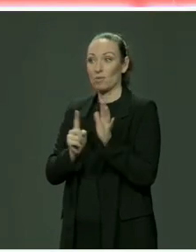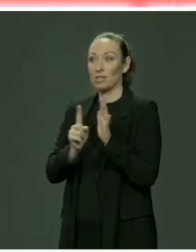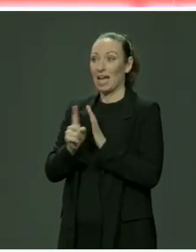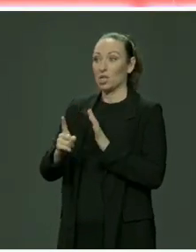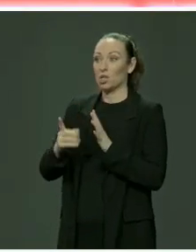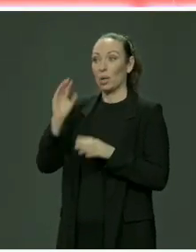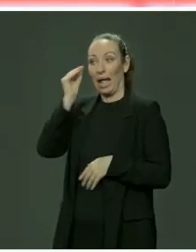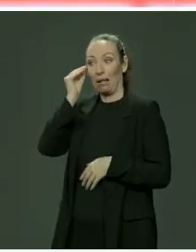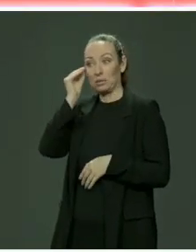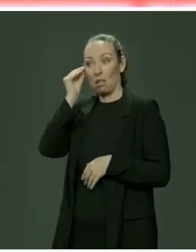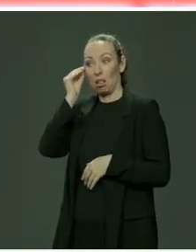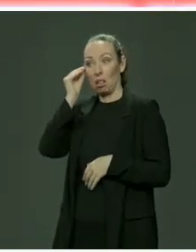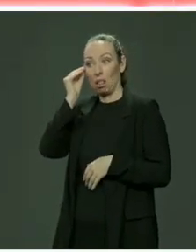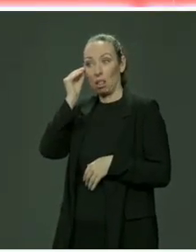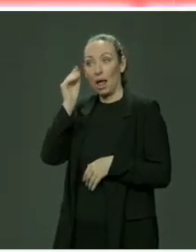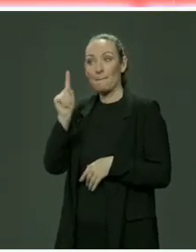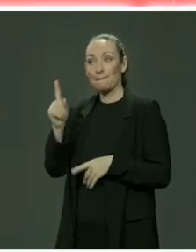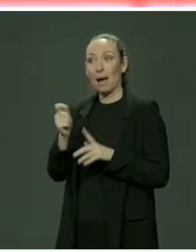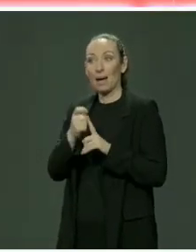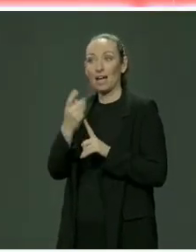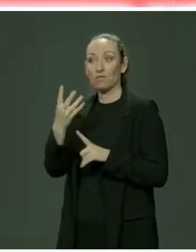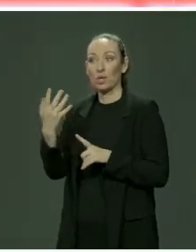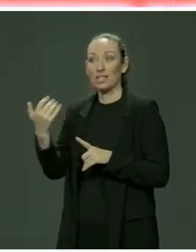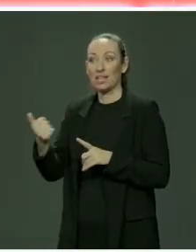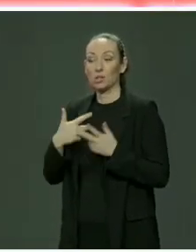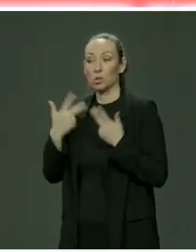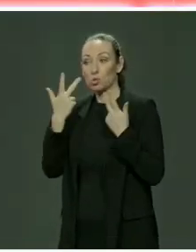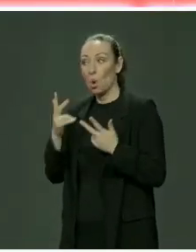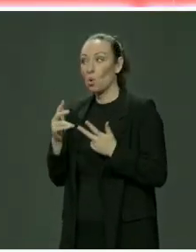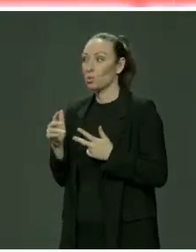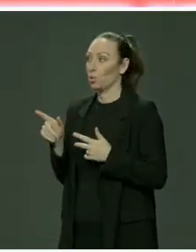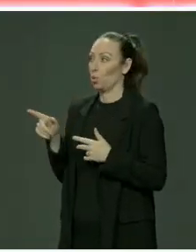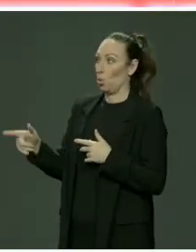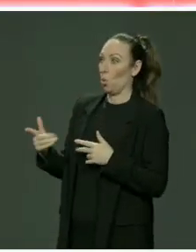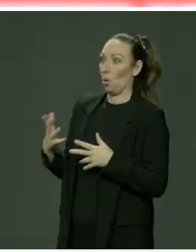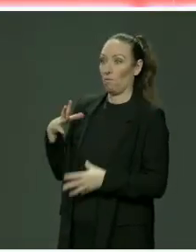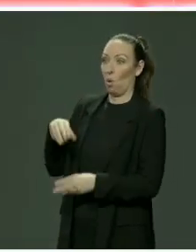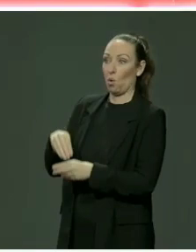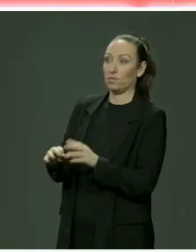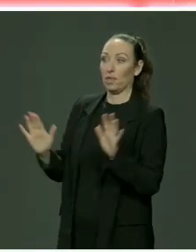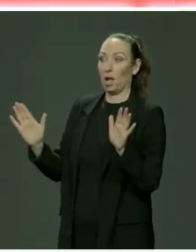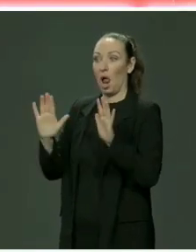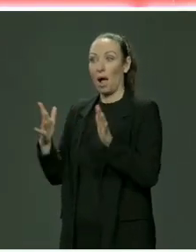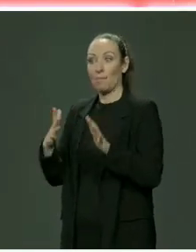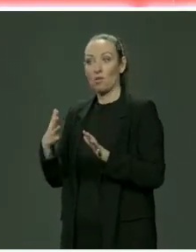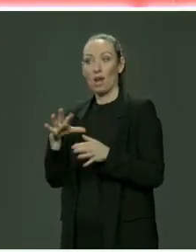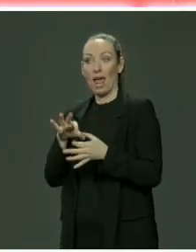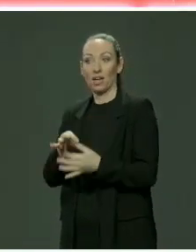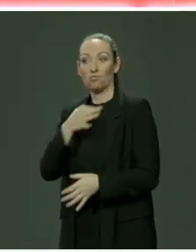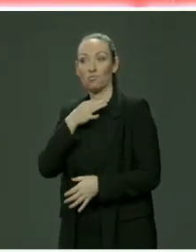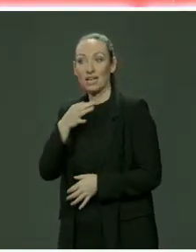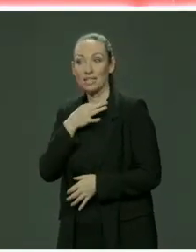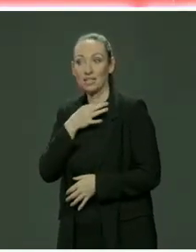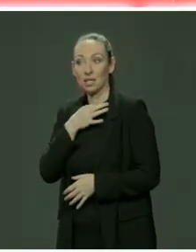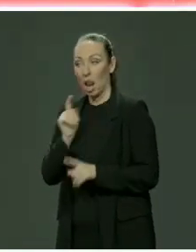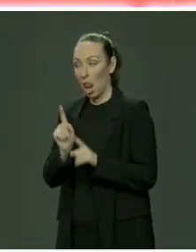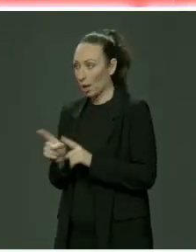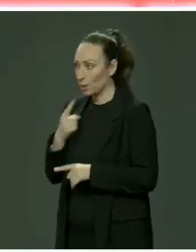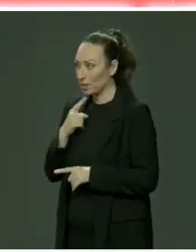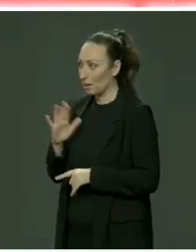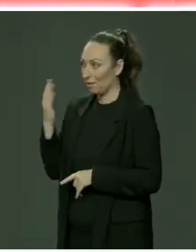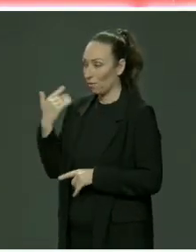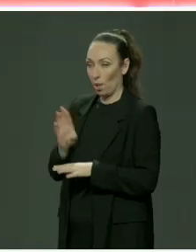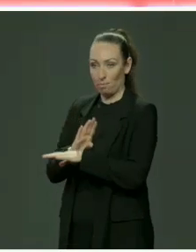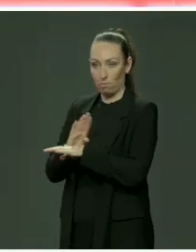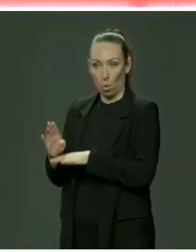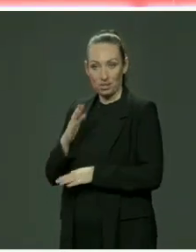council. Page 46 highlights your appetite for climate-related risk as defined in your board risk appetite